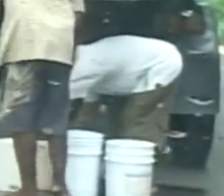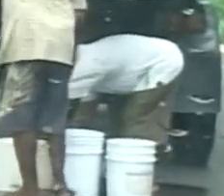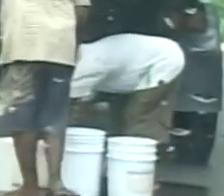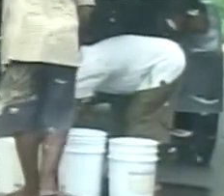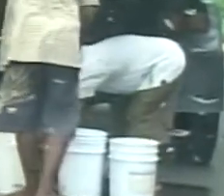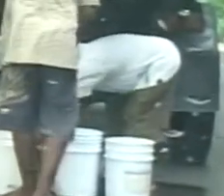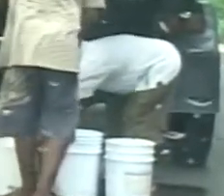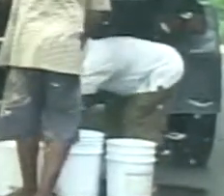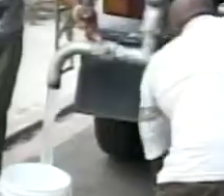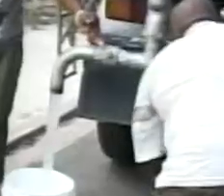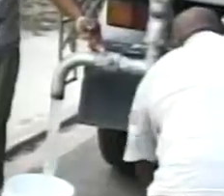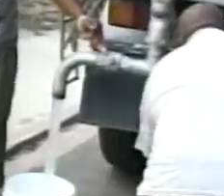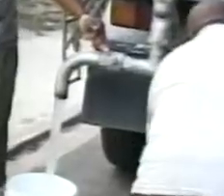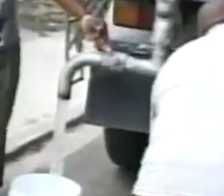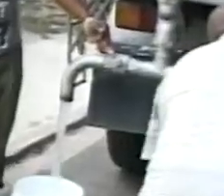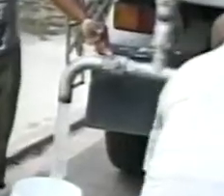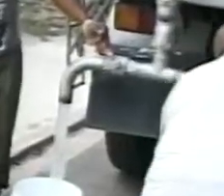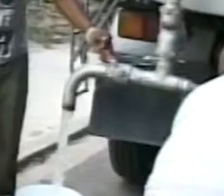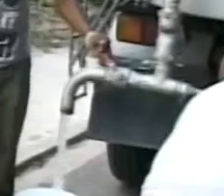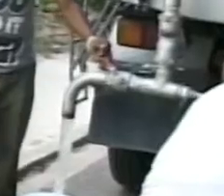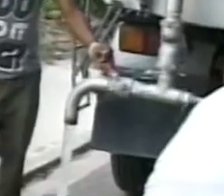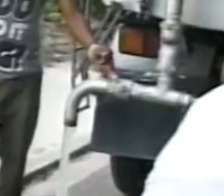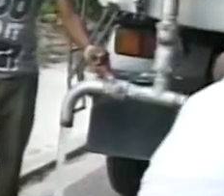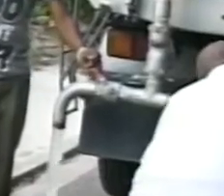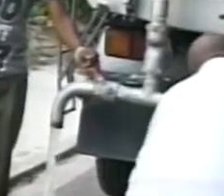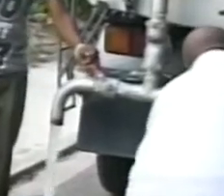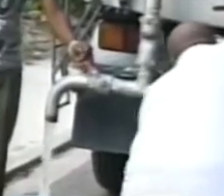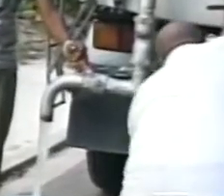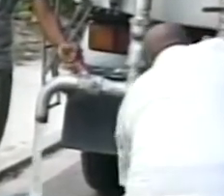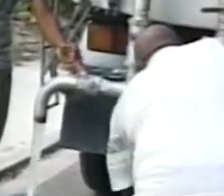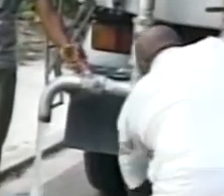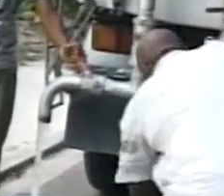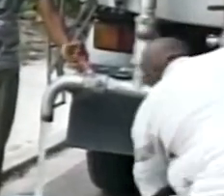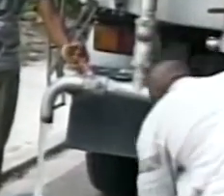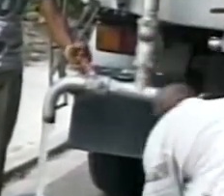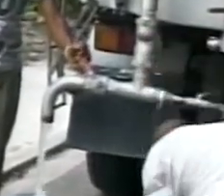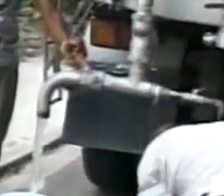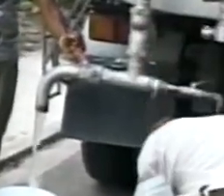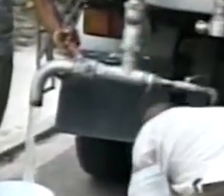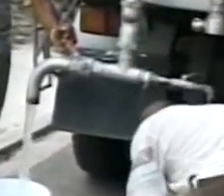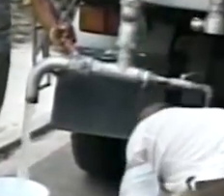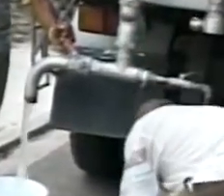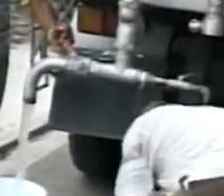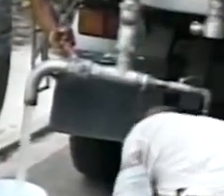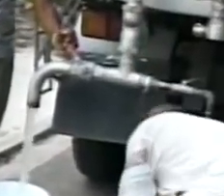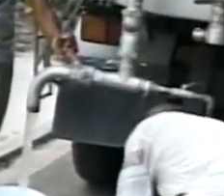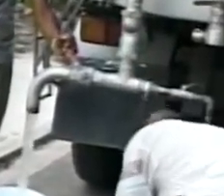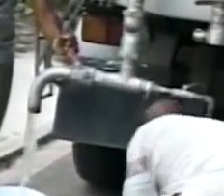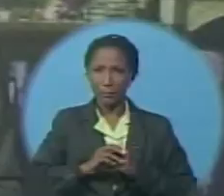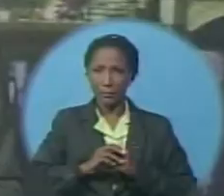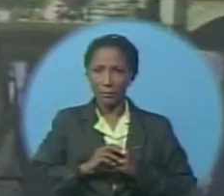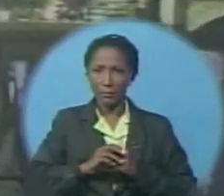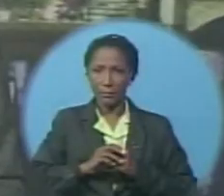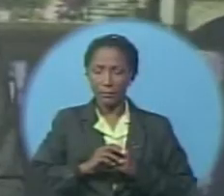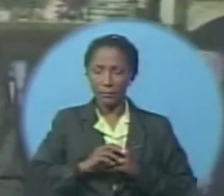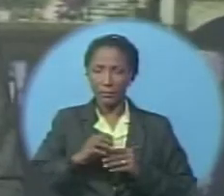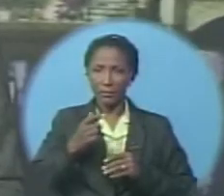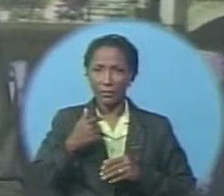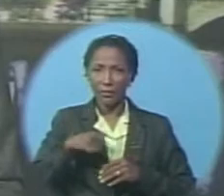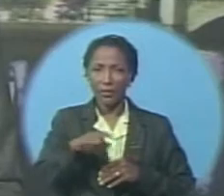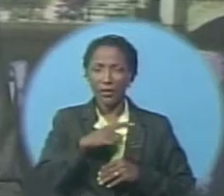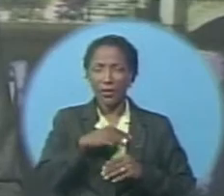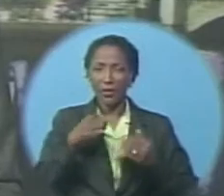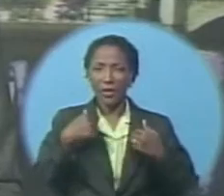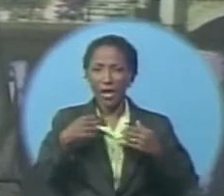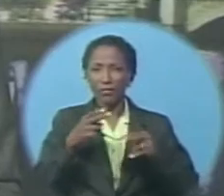this shipment of water be put into the system for human consumption. Lisa Broom, CBC News. Thanks, Lisa.